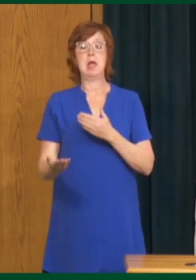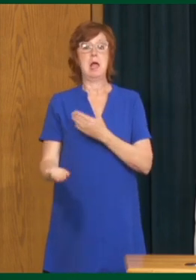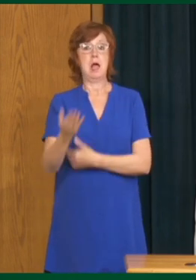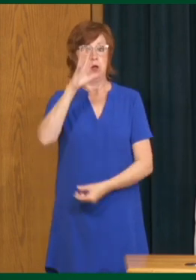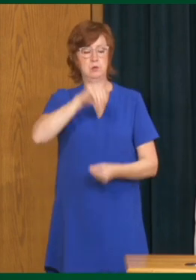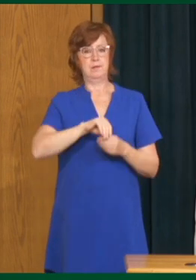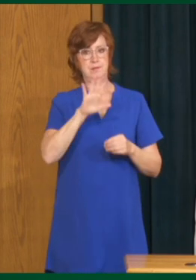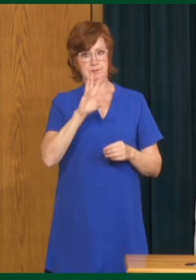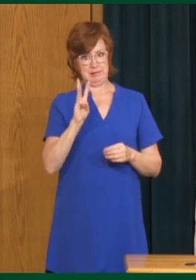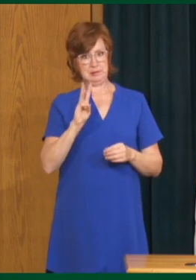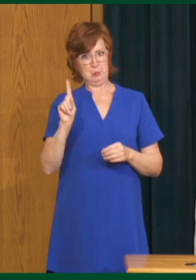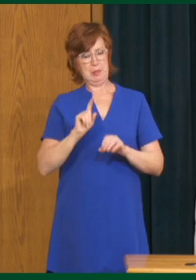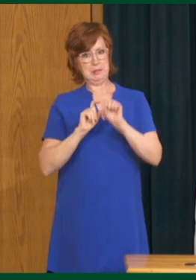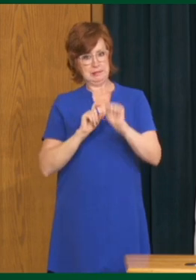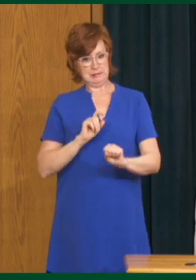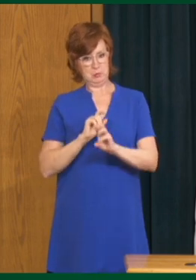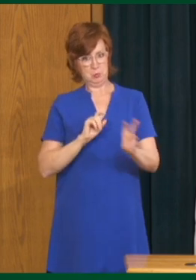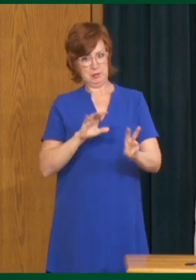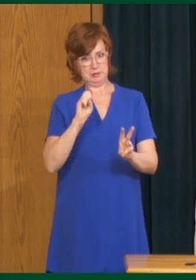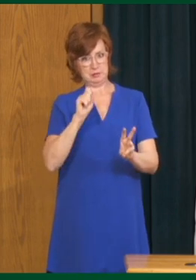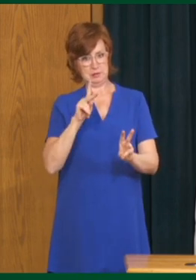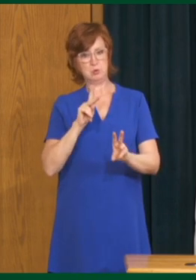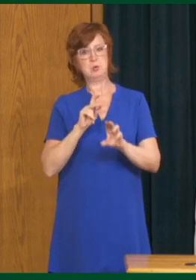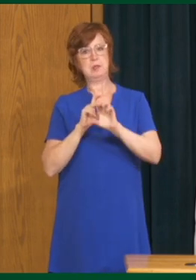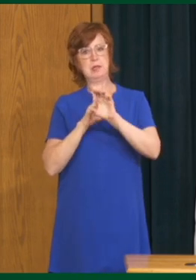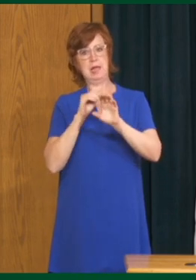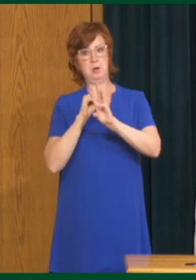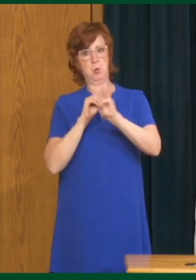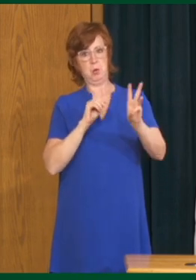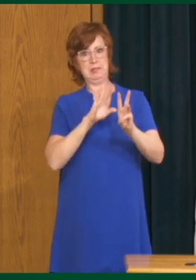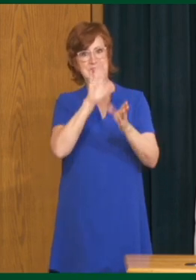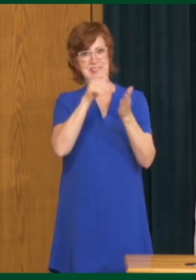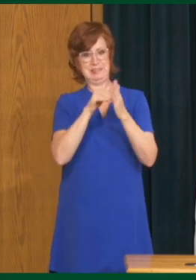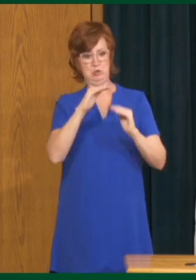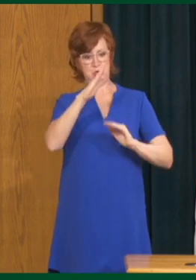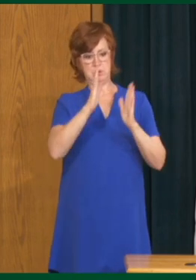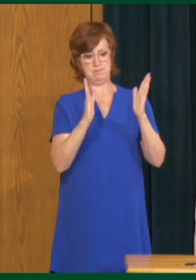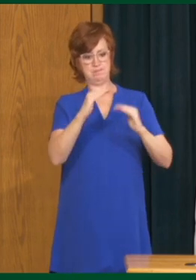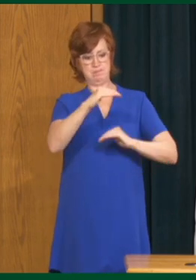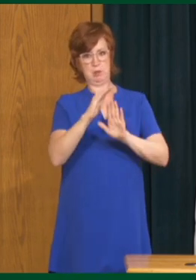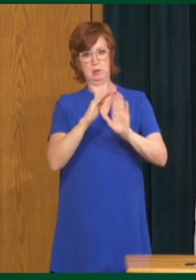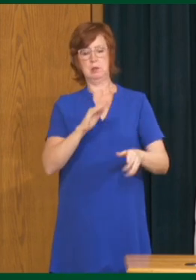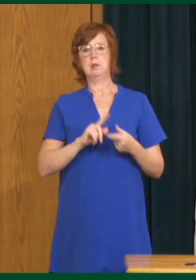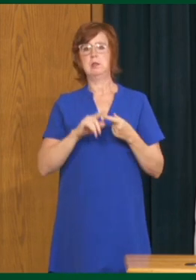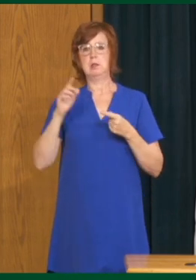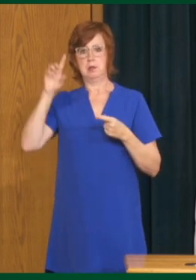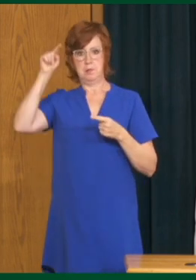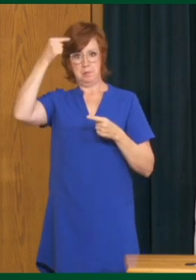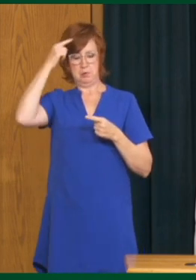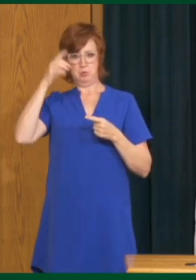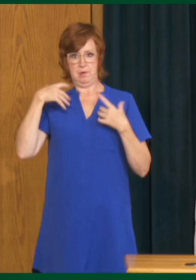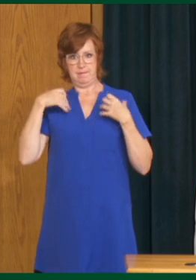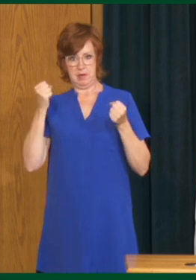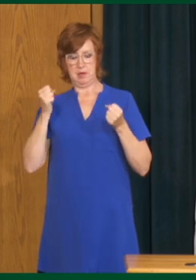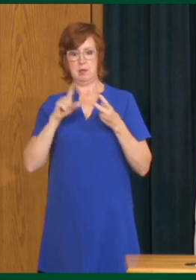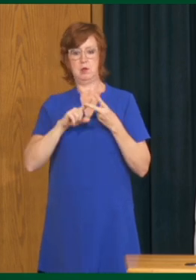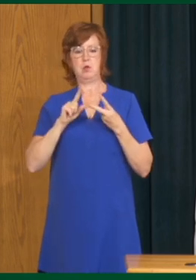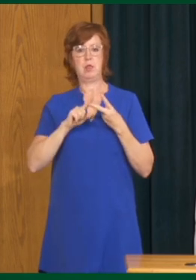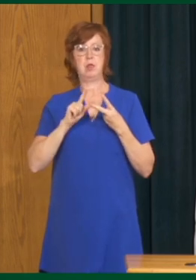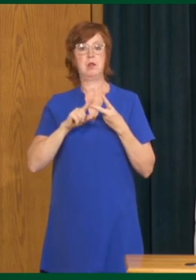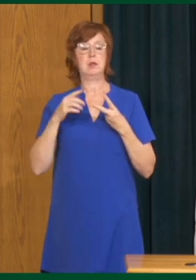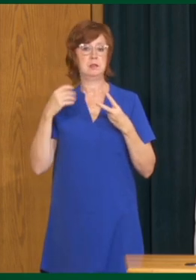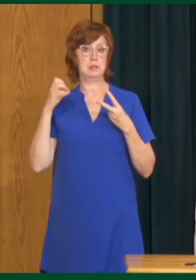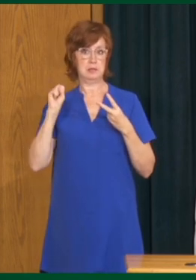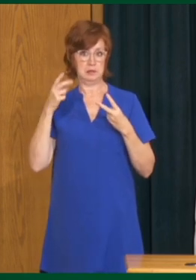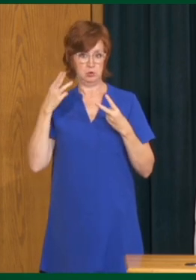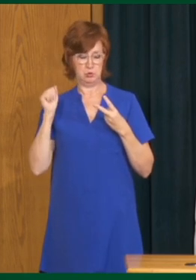in southwest and west central Saskatchewan. The Ministry of Health, the Saskatchewan Health Authority, and the Hutterian Safety Council are